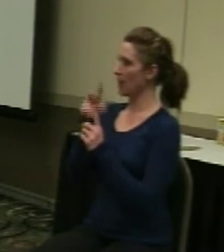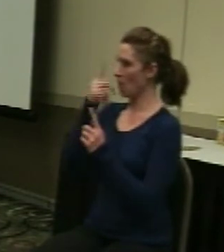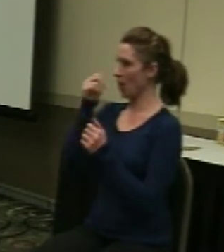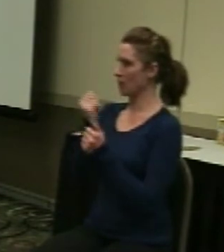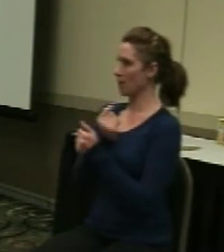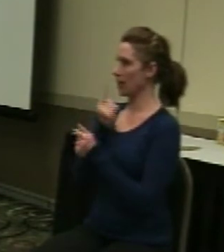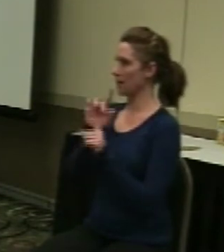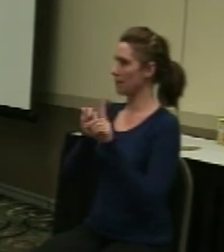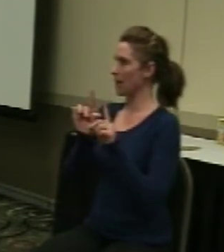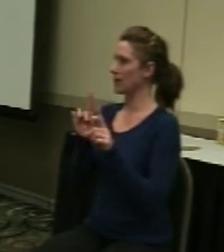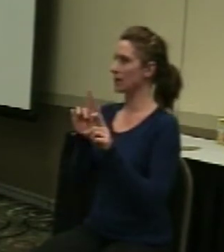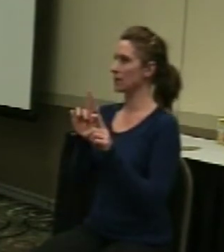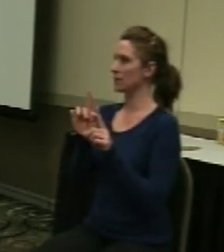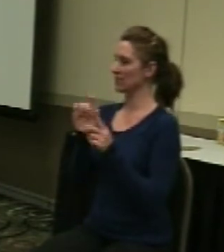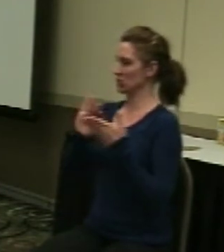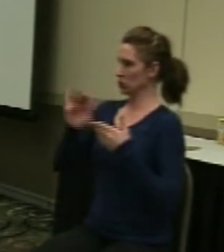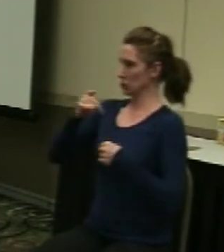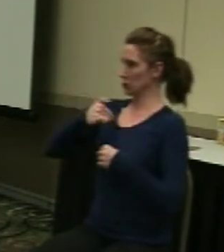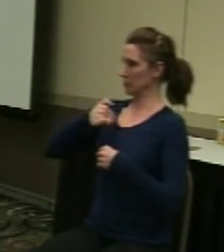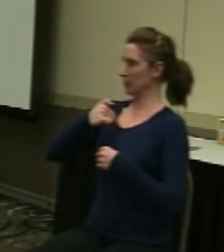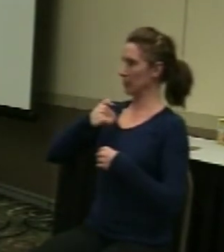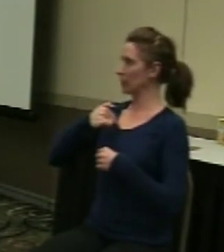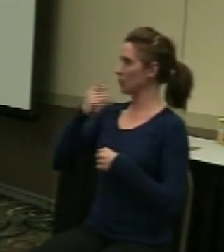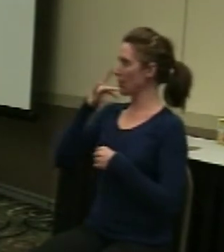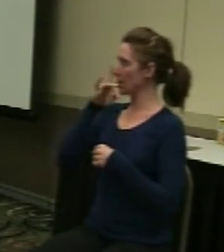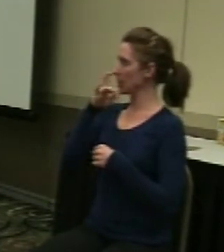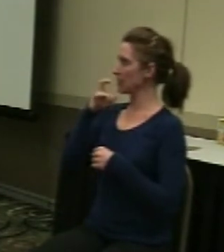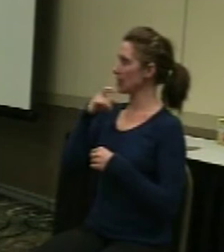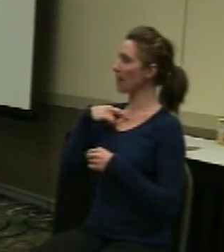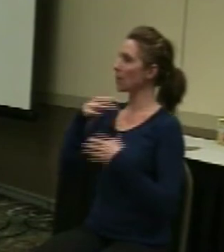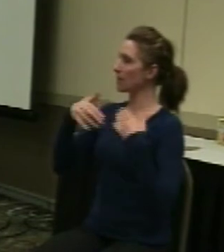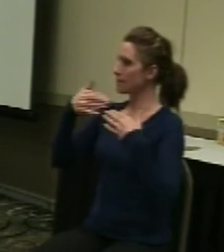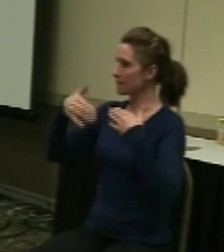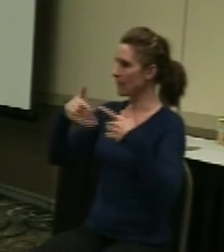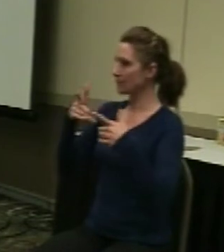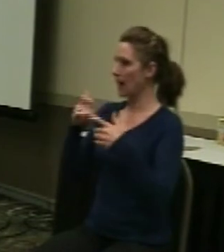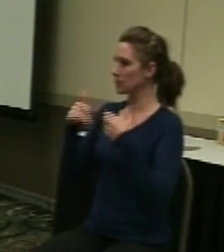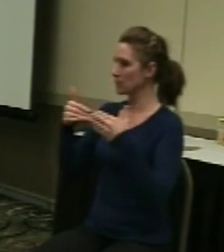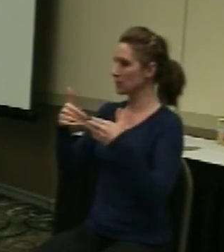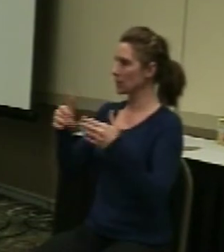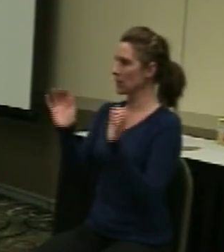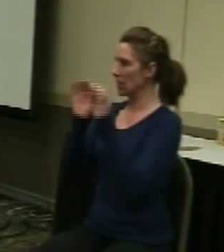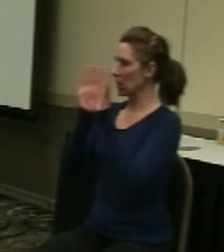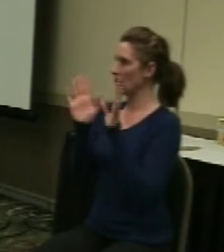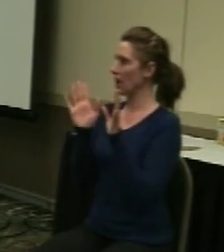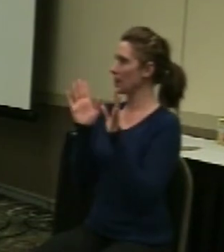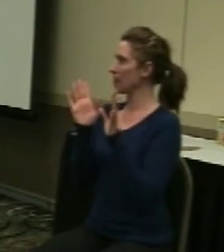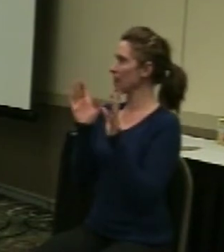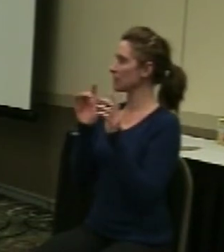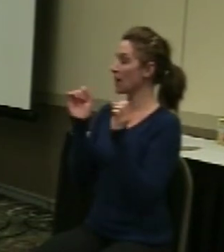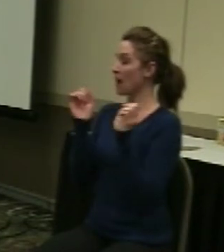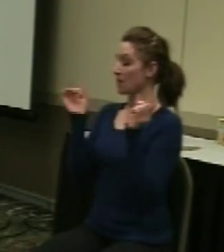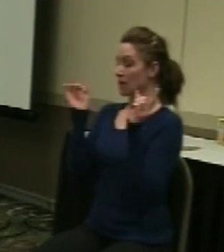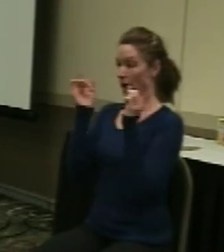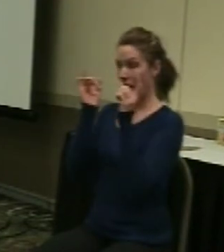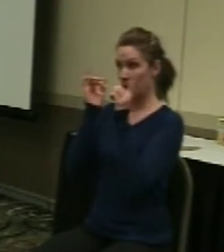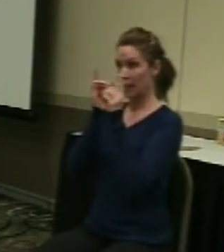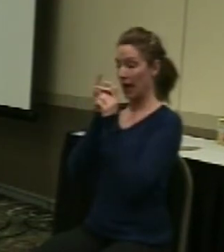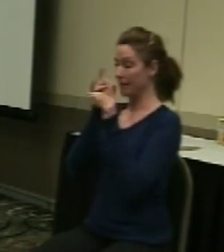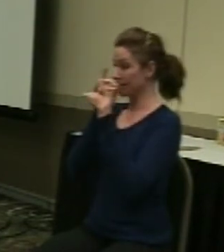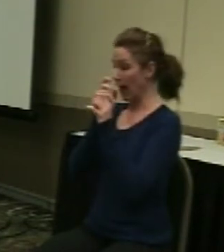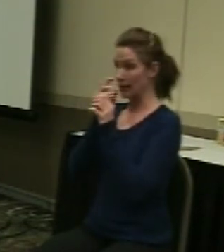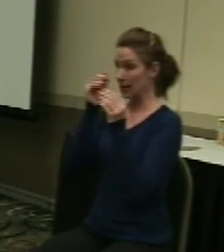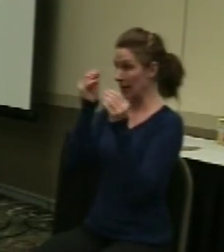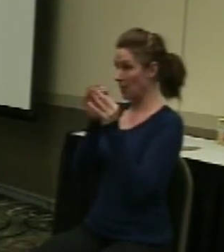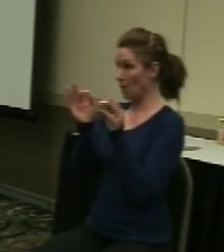everybody. And you must pardon me a little bit here, because I'm going to go a bit fast as I clear up this amazingly complicated and